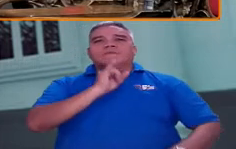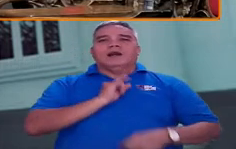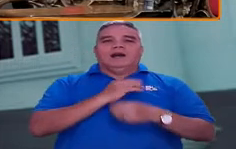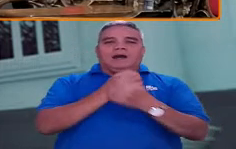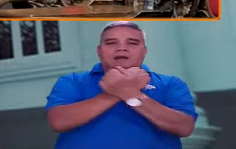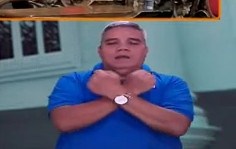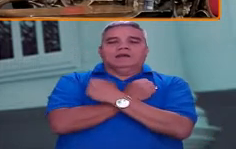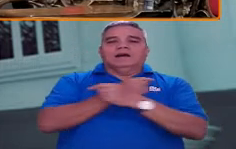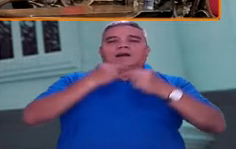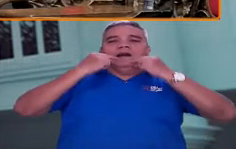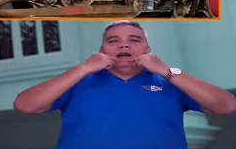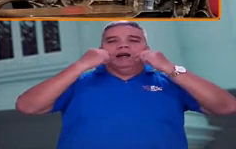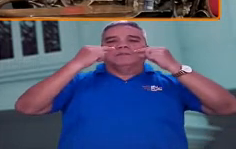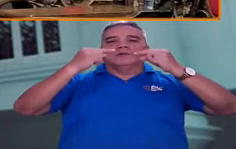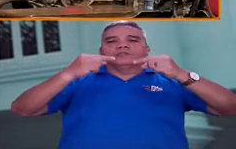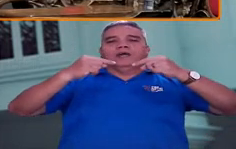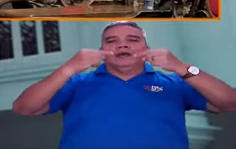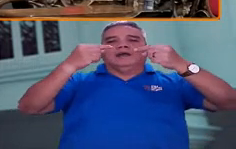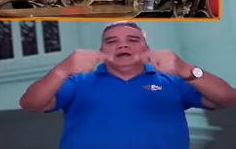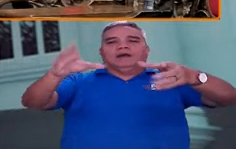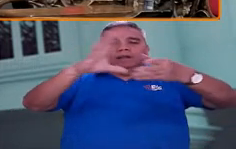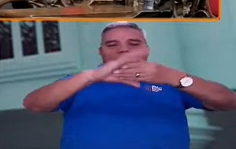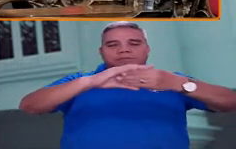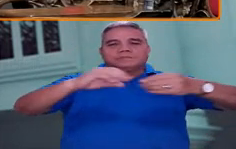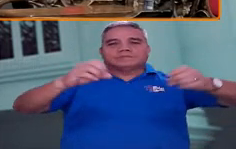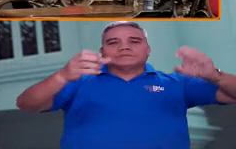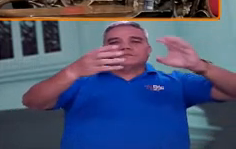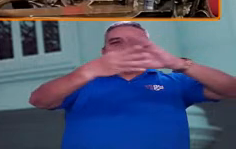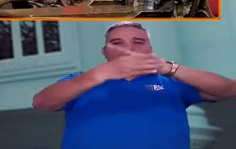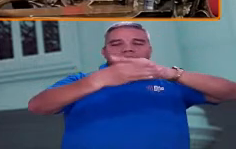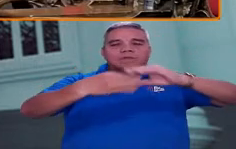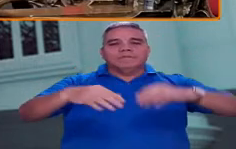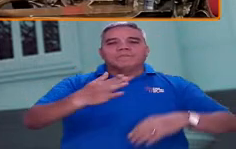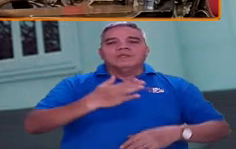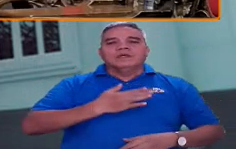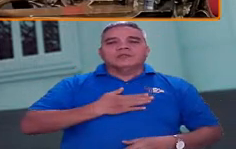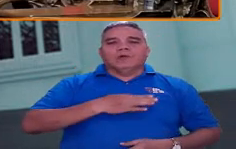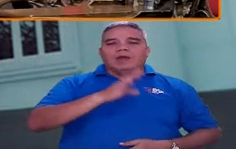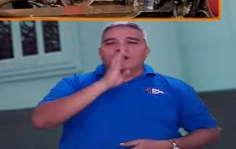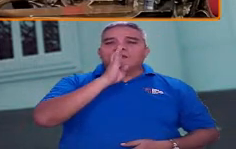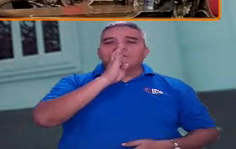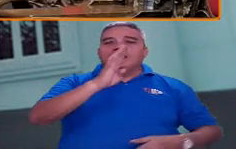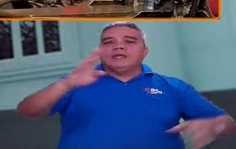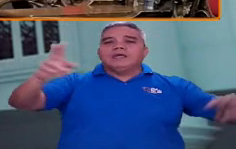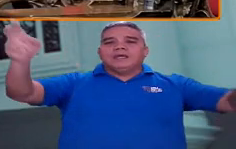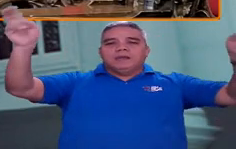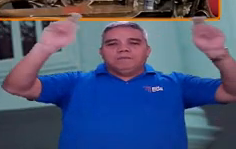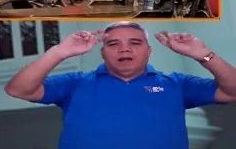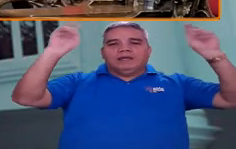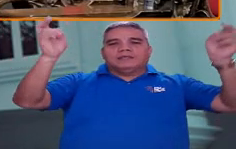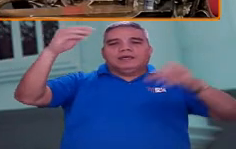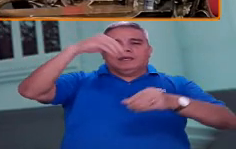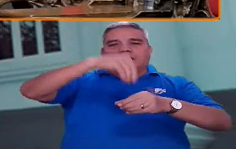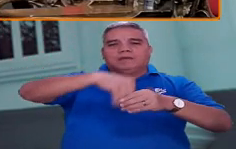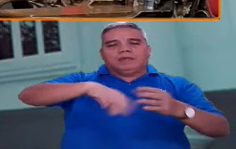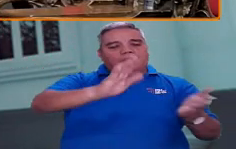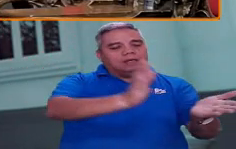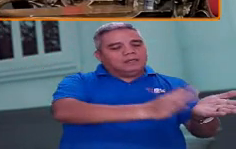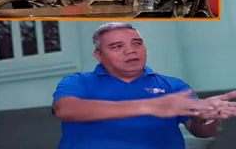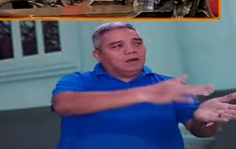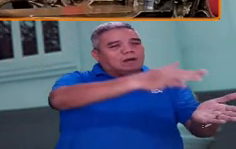long. I love to tell the story. 'Twill be my